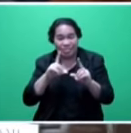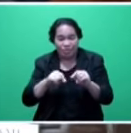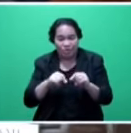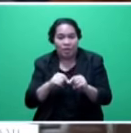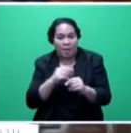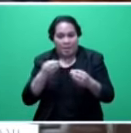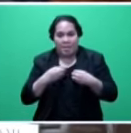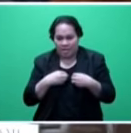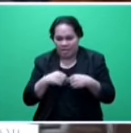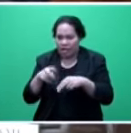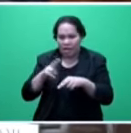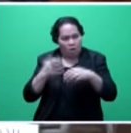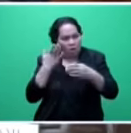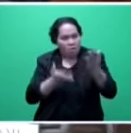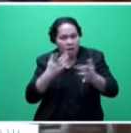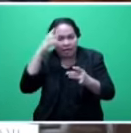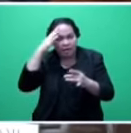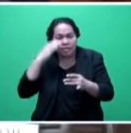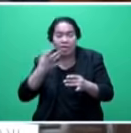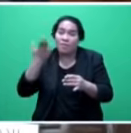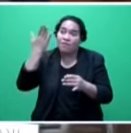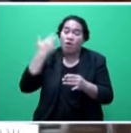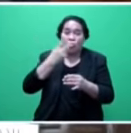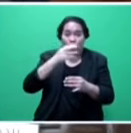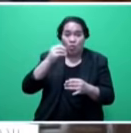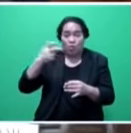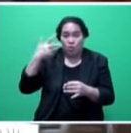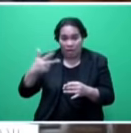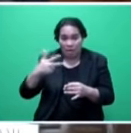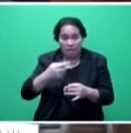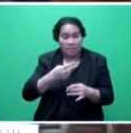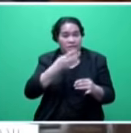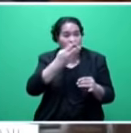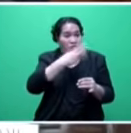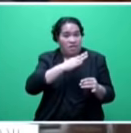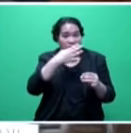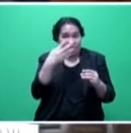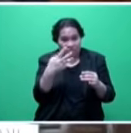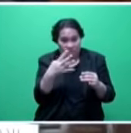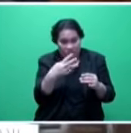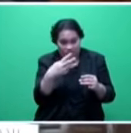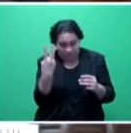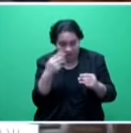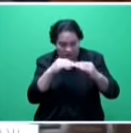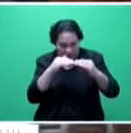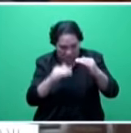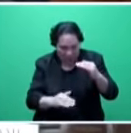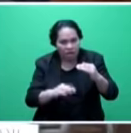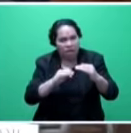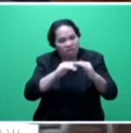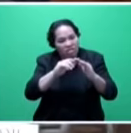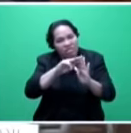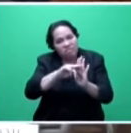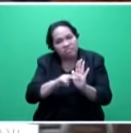terribly from 43rd in 2008 to 130th in 2019.